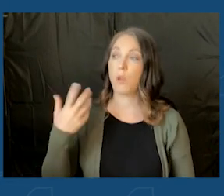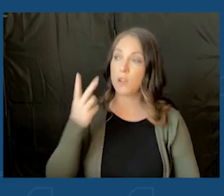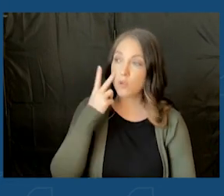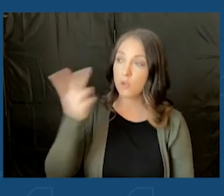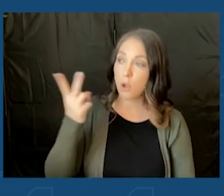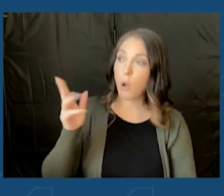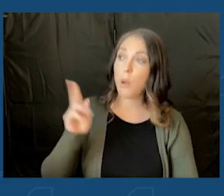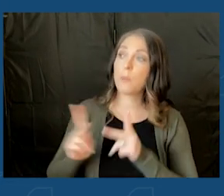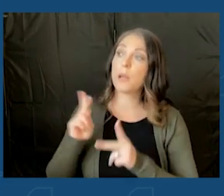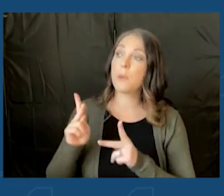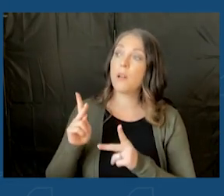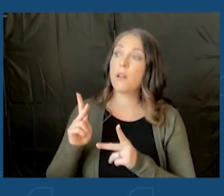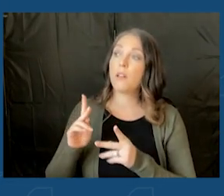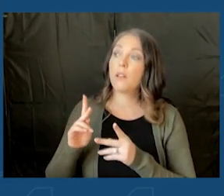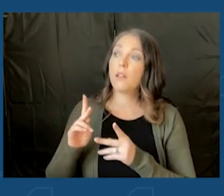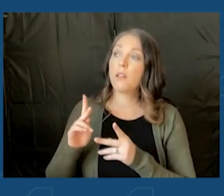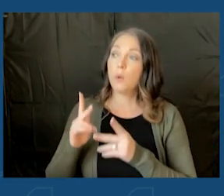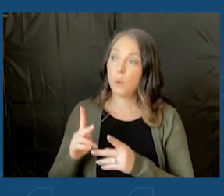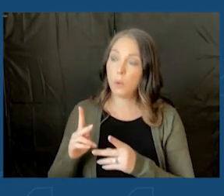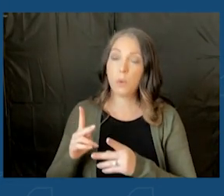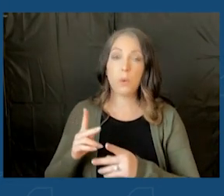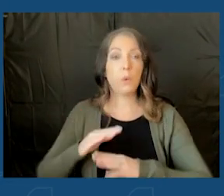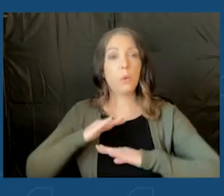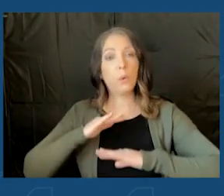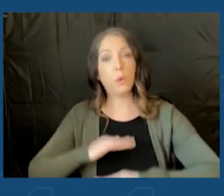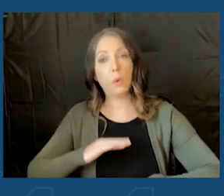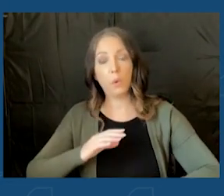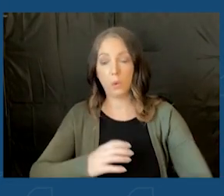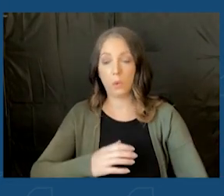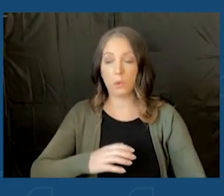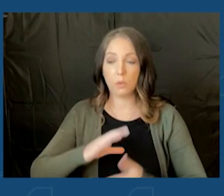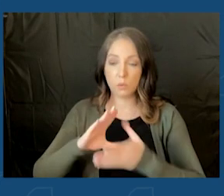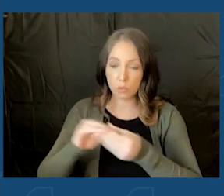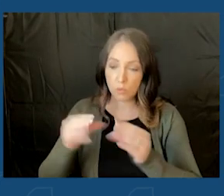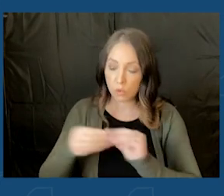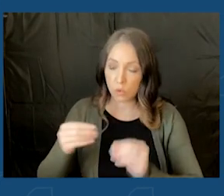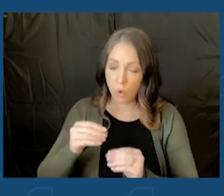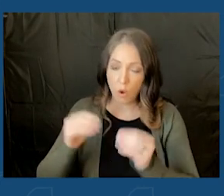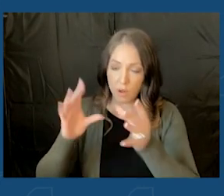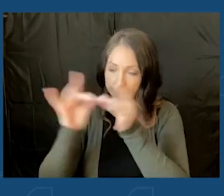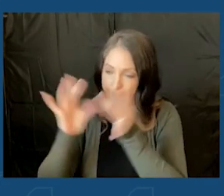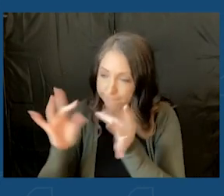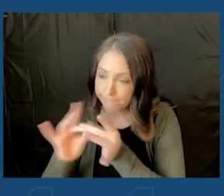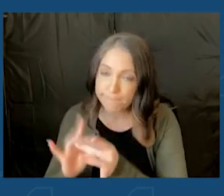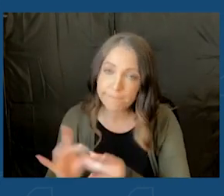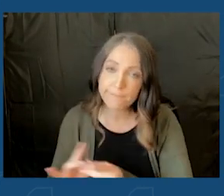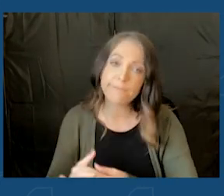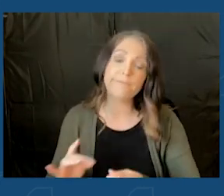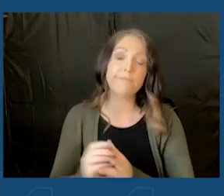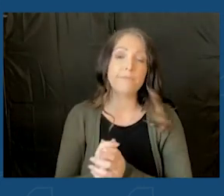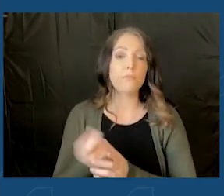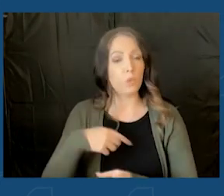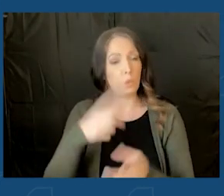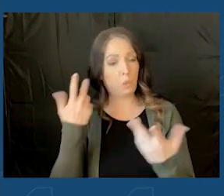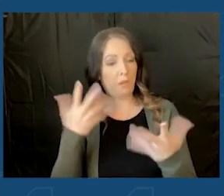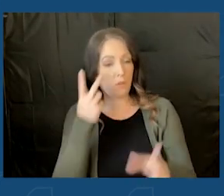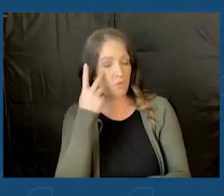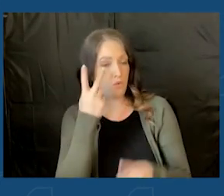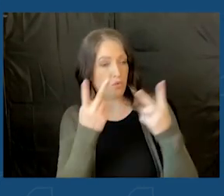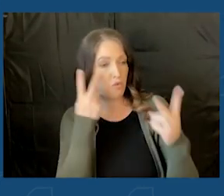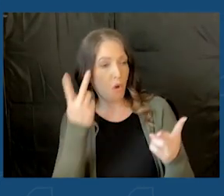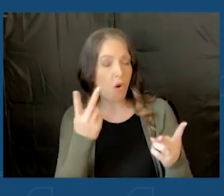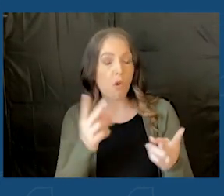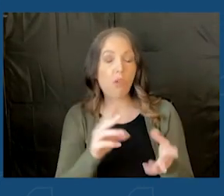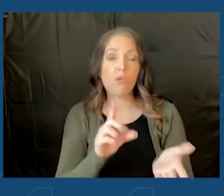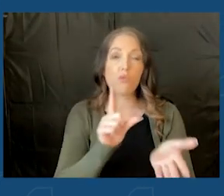stories here and in newspapers all across our state and our nation, and talked about what happened when